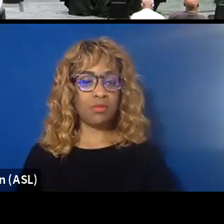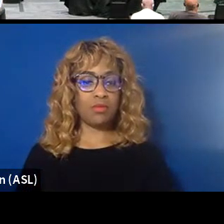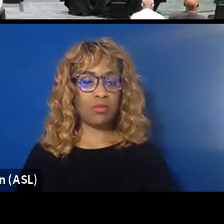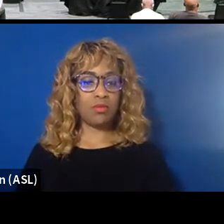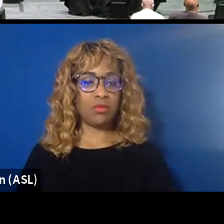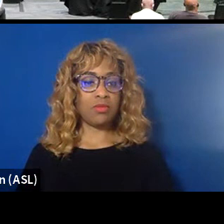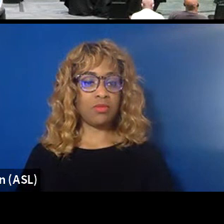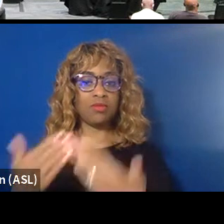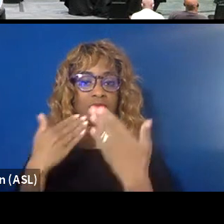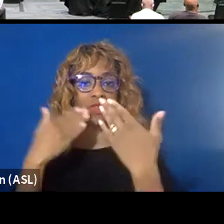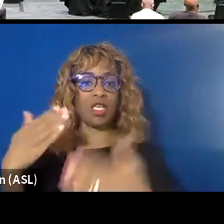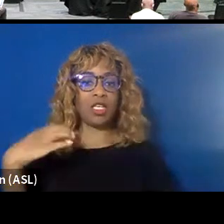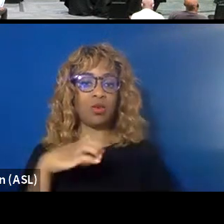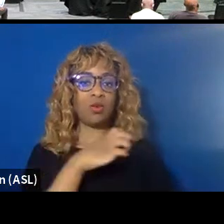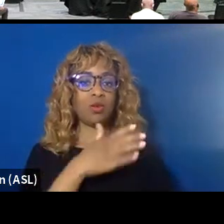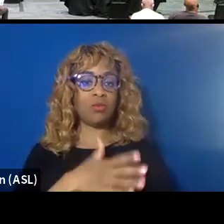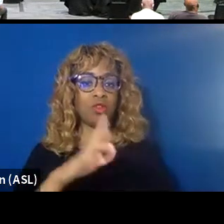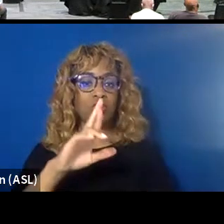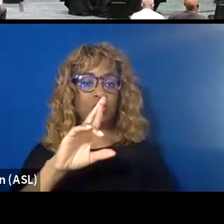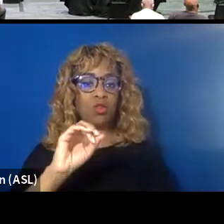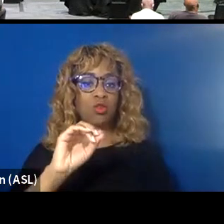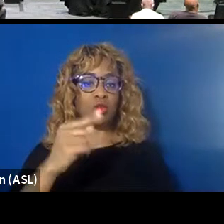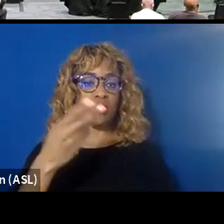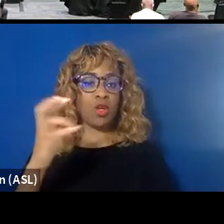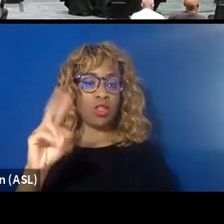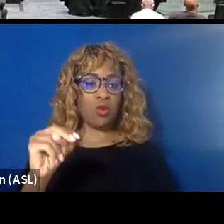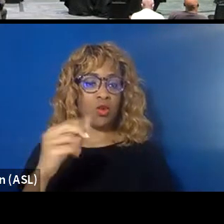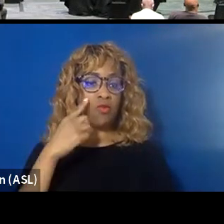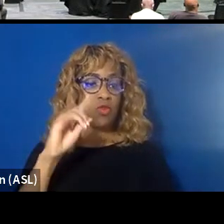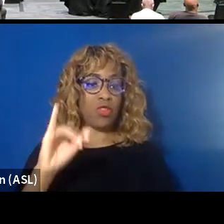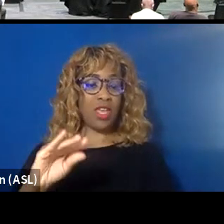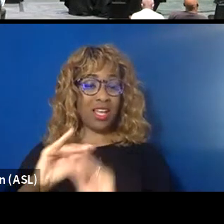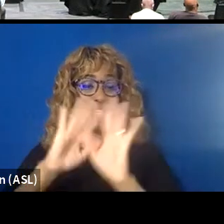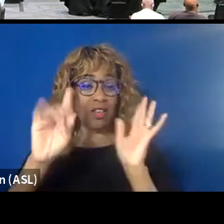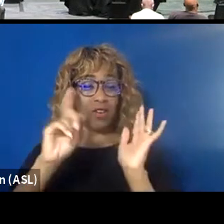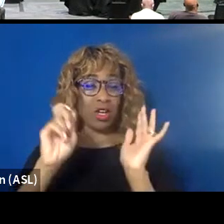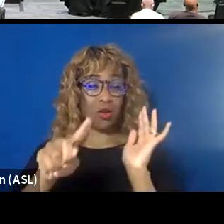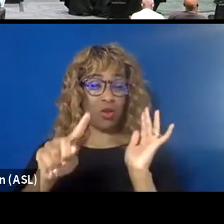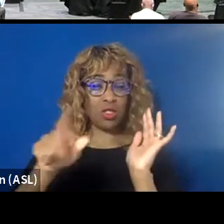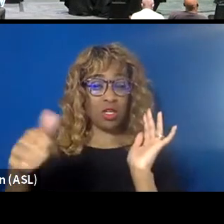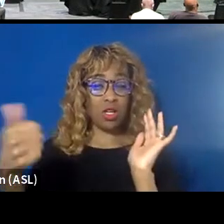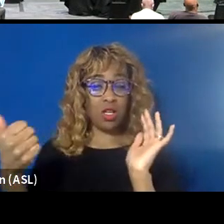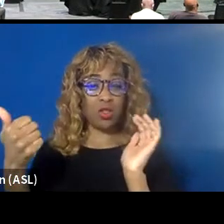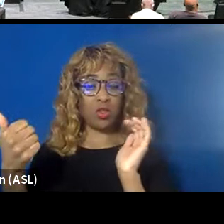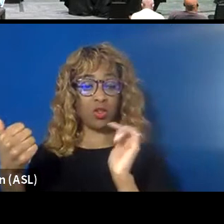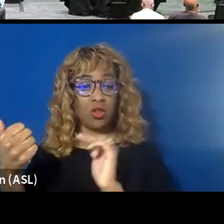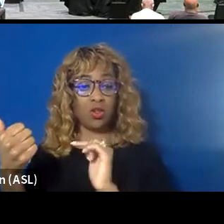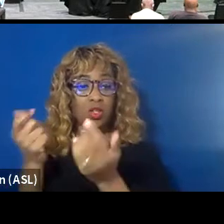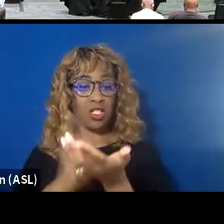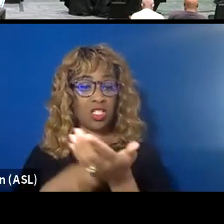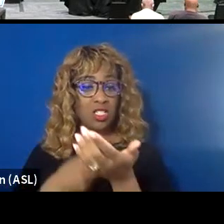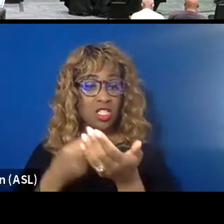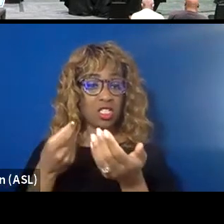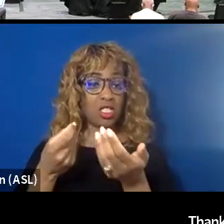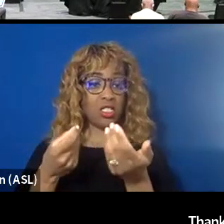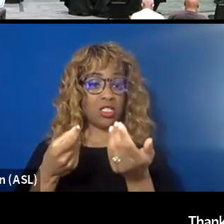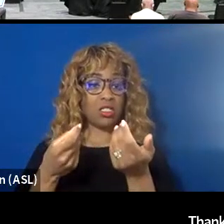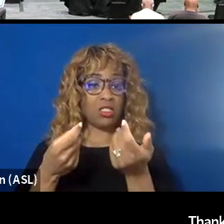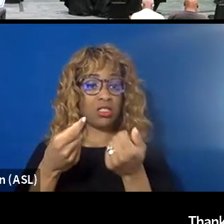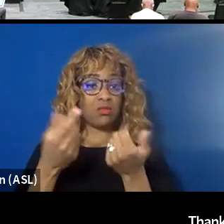Thank you, Commissioner Rothorn, for that clarifying question. Is there any other discussion or debate on